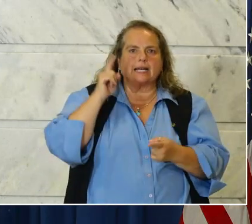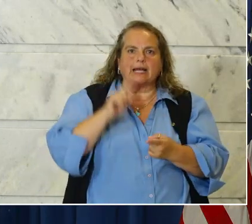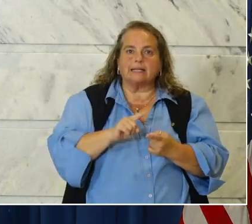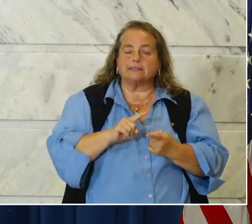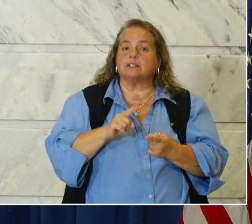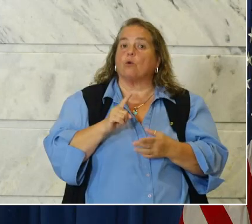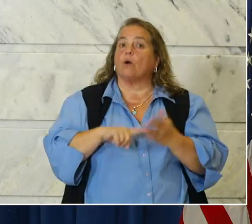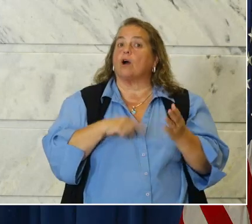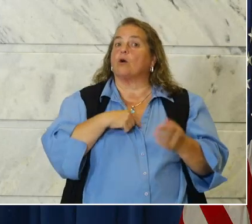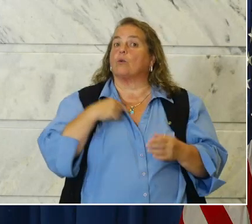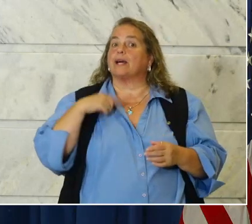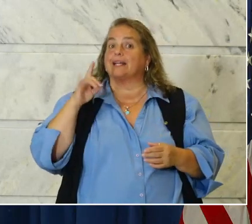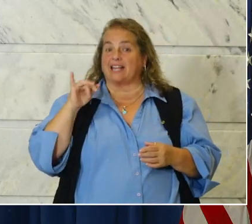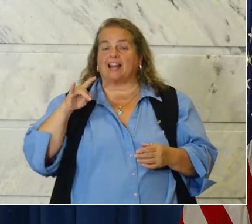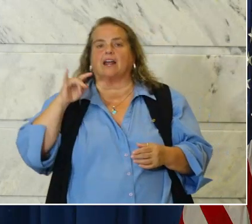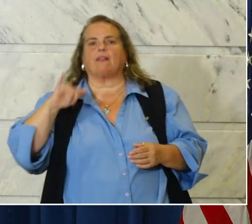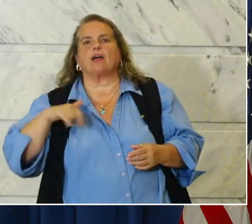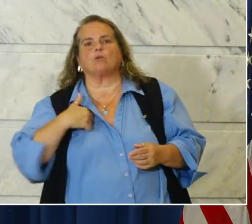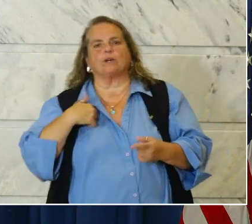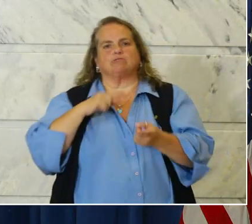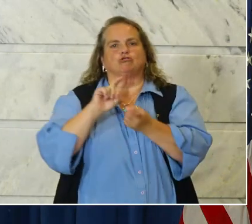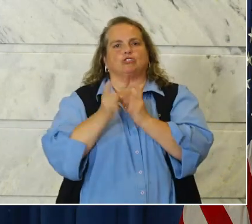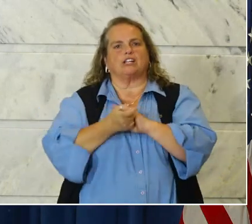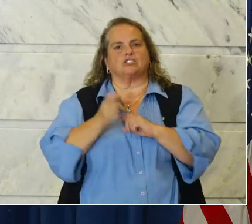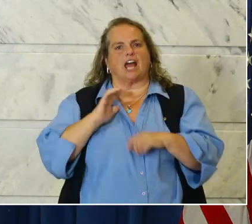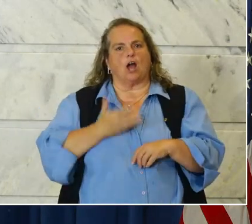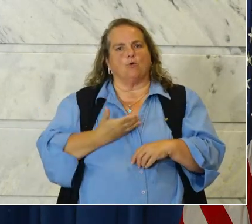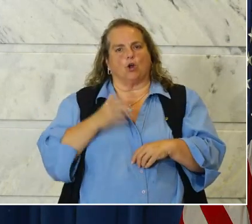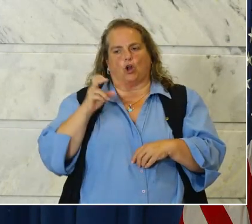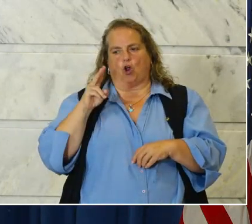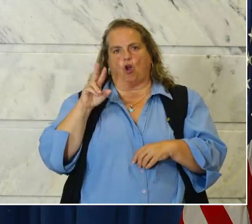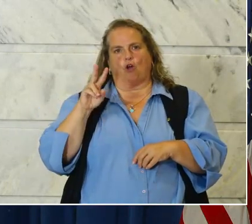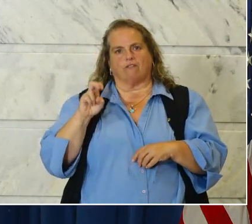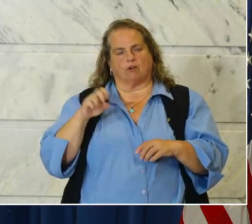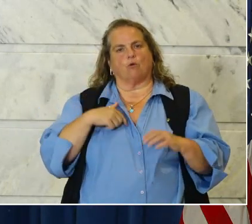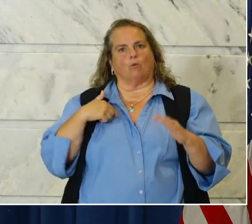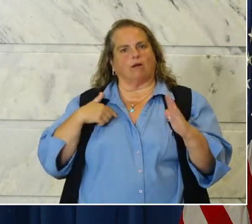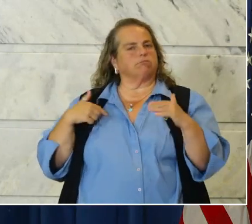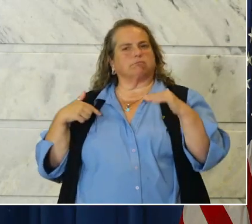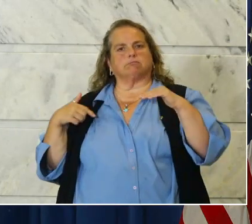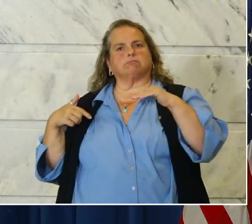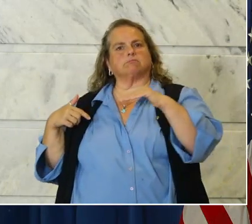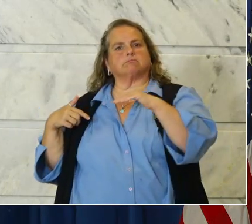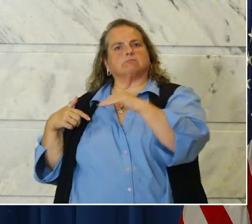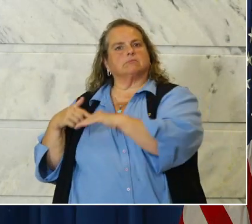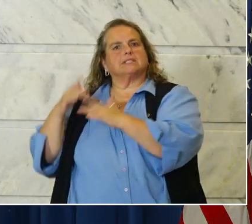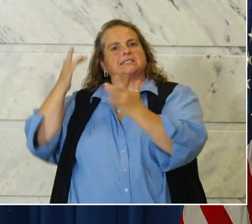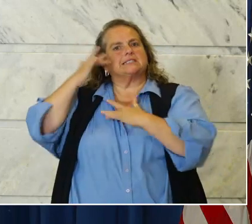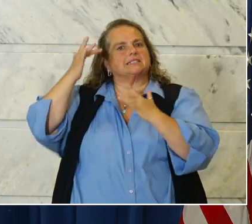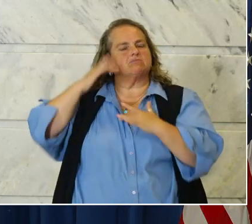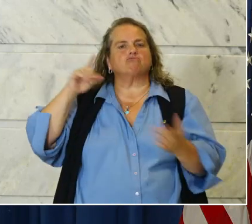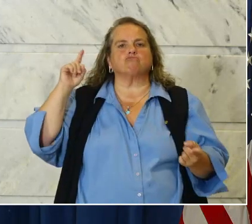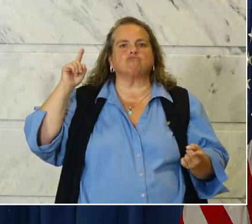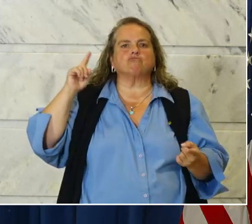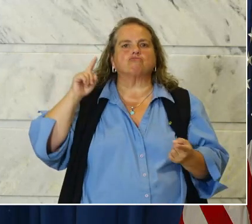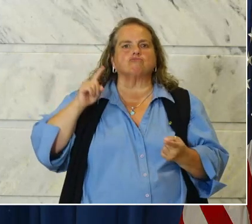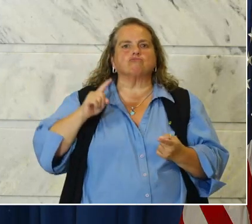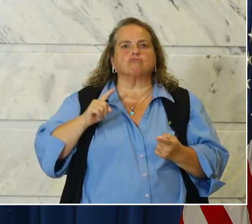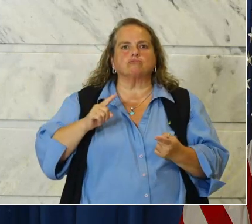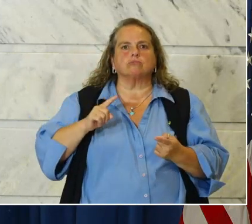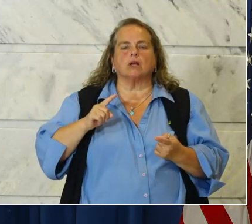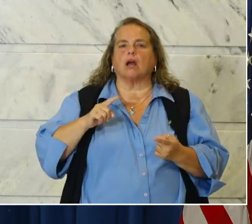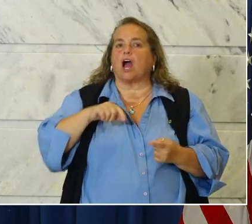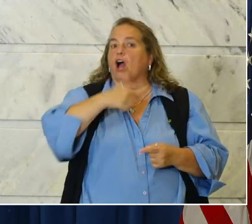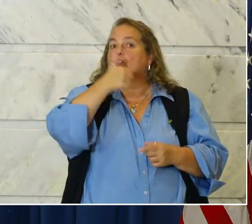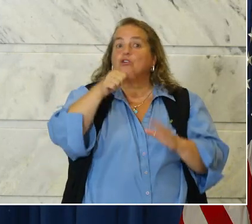here? That's where we crushed the curve. We flattened the curve so much so that compared to almost all the other states, we never had a curve. We